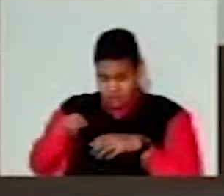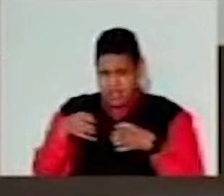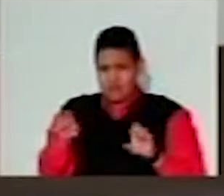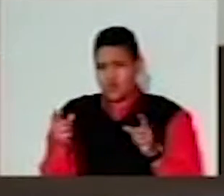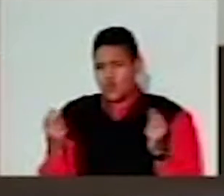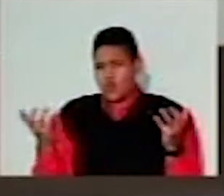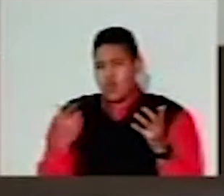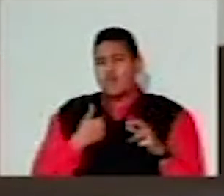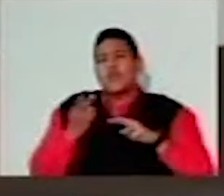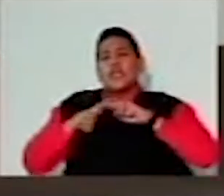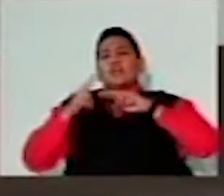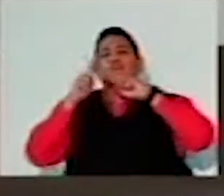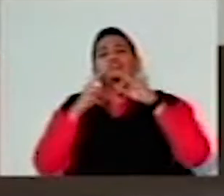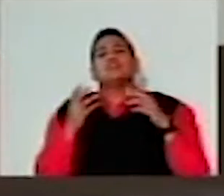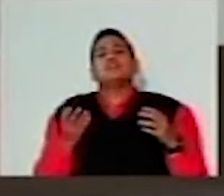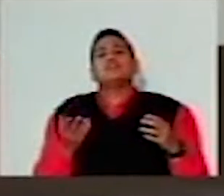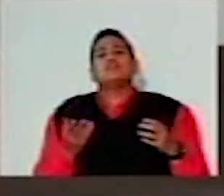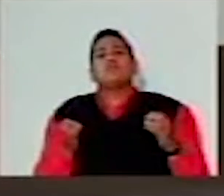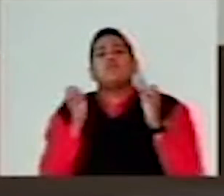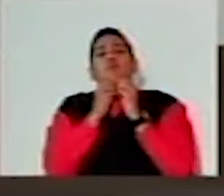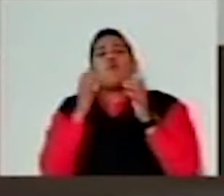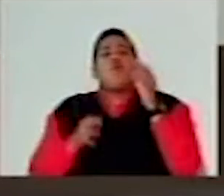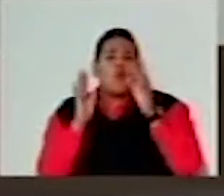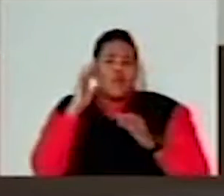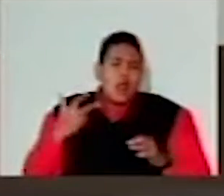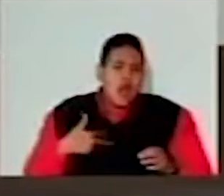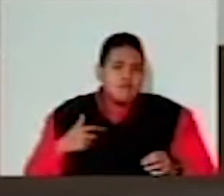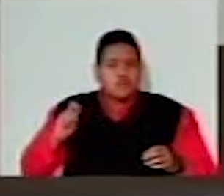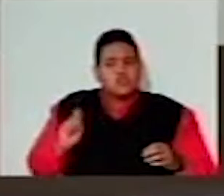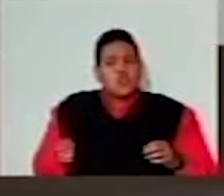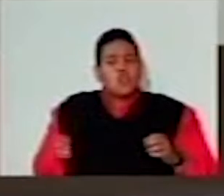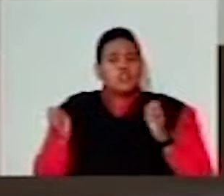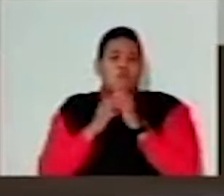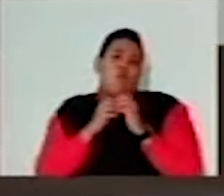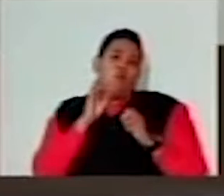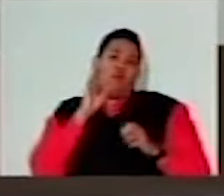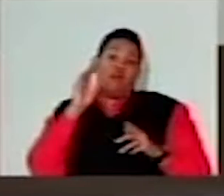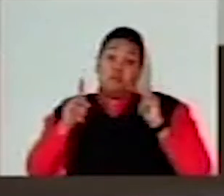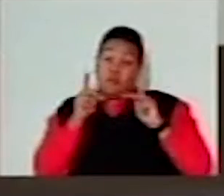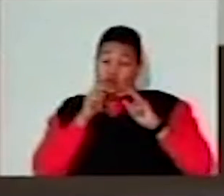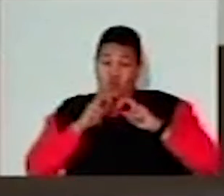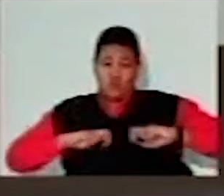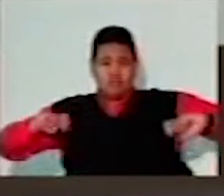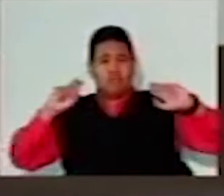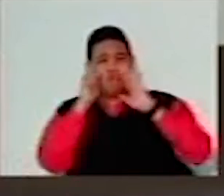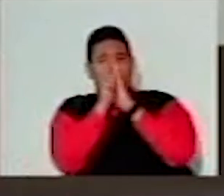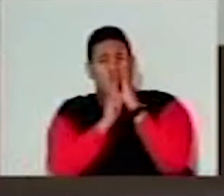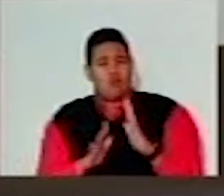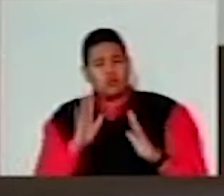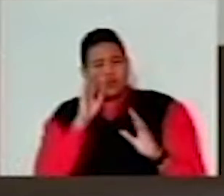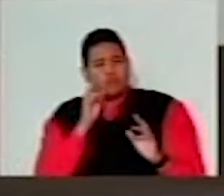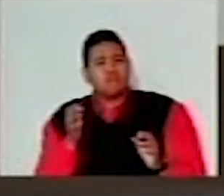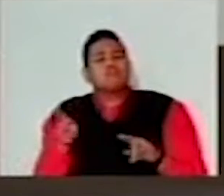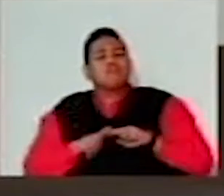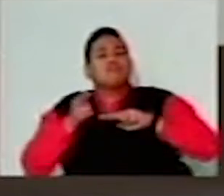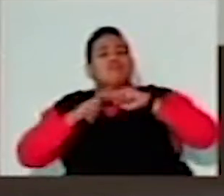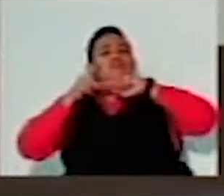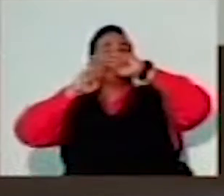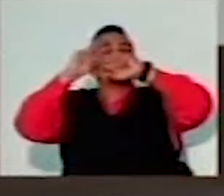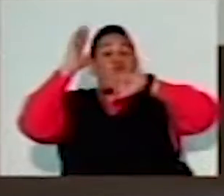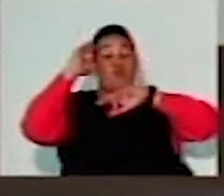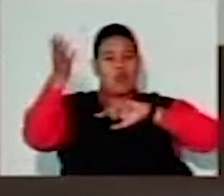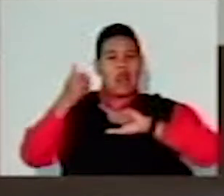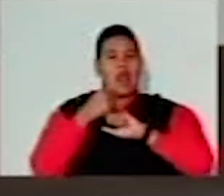will be increasing the number of courthouses, judges, and prosecutors, and expanding the opportunities for